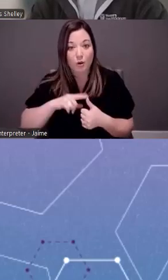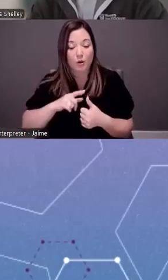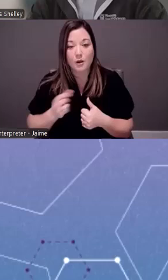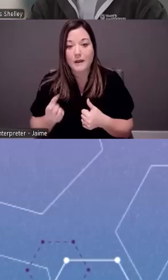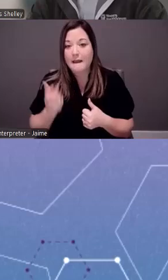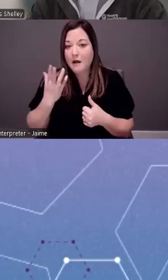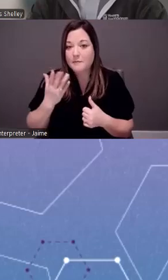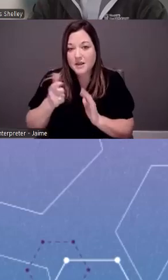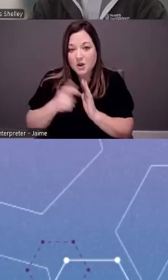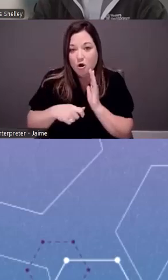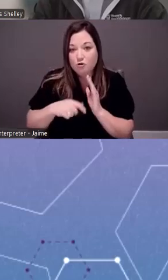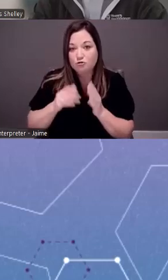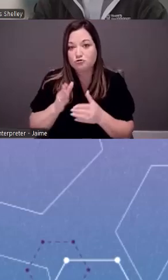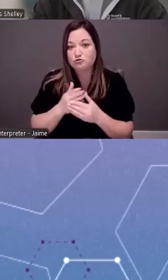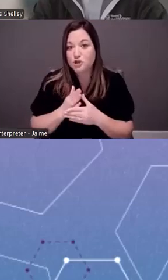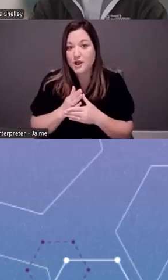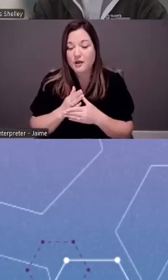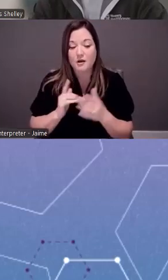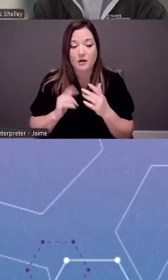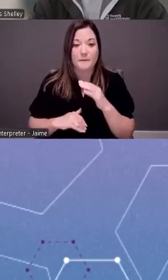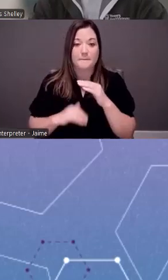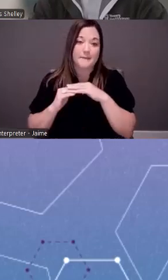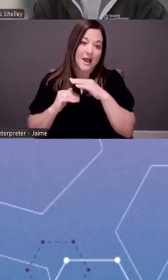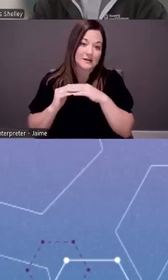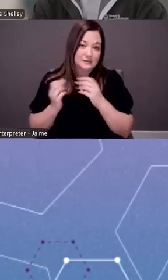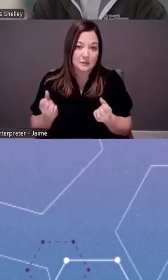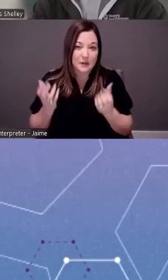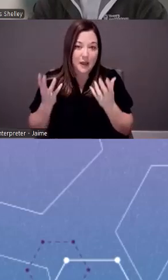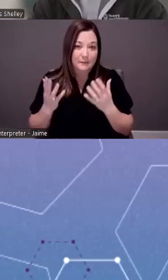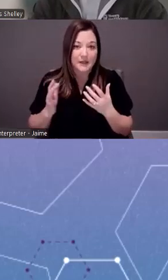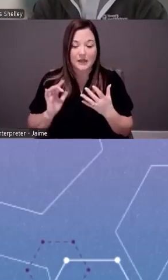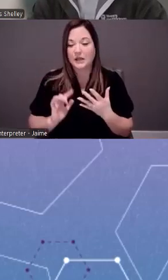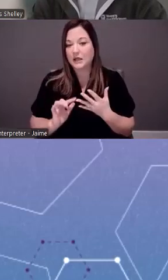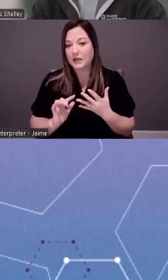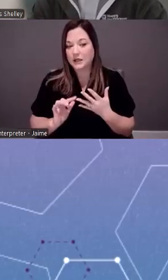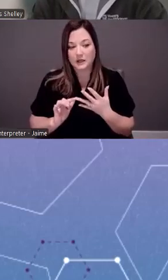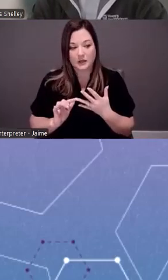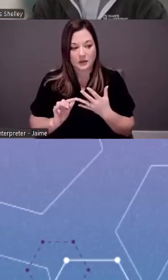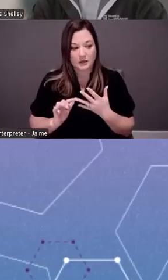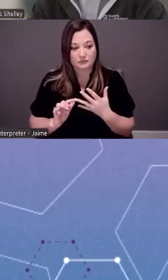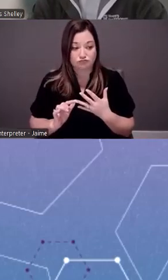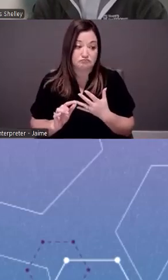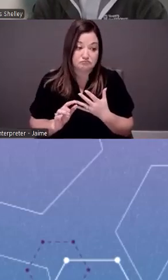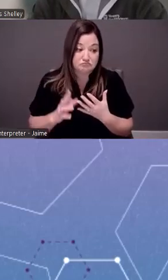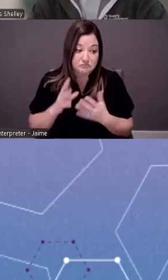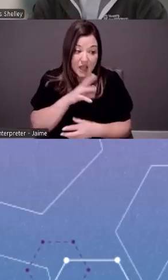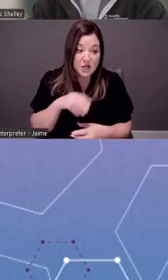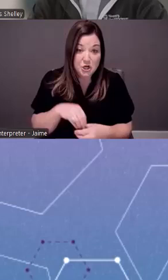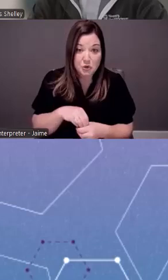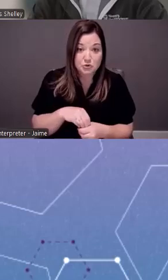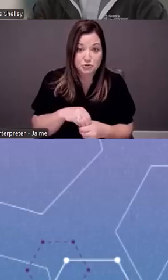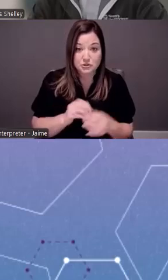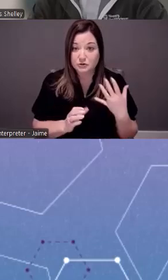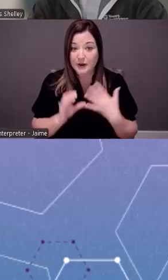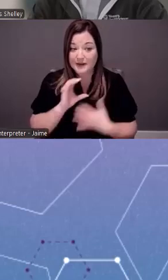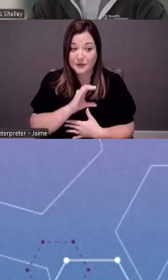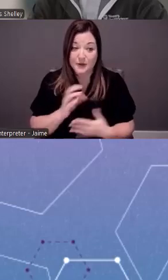share in an issue, the maximum number of articles to share in an issue, as well as an inclusion criteria.